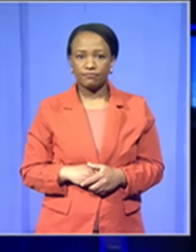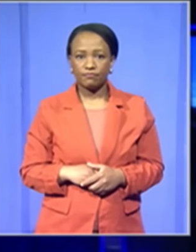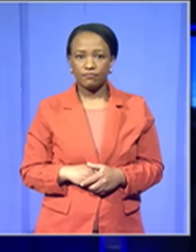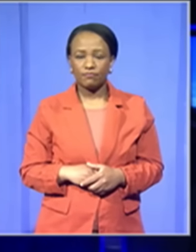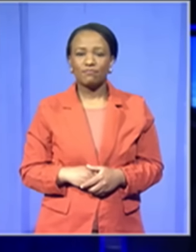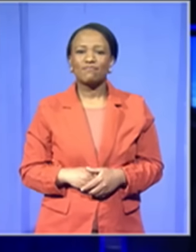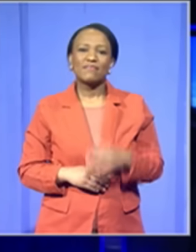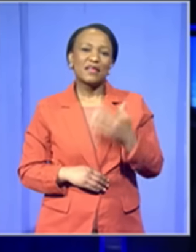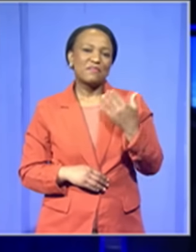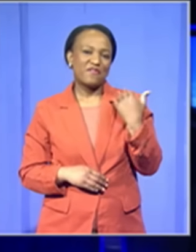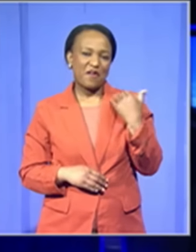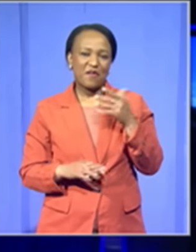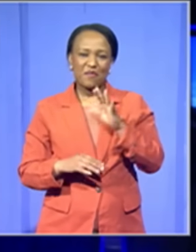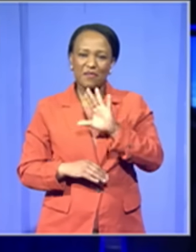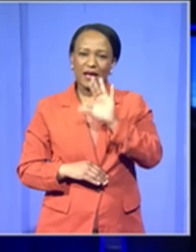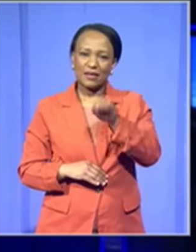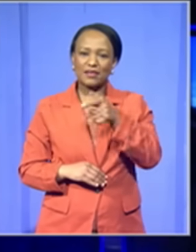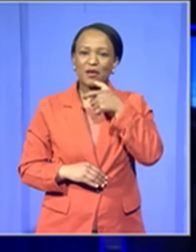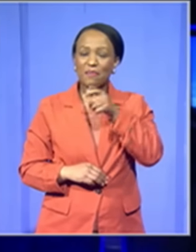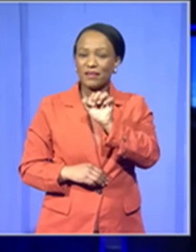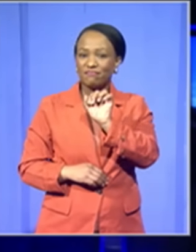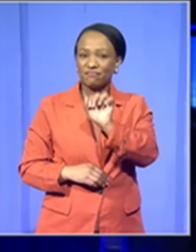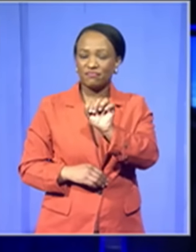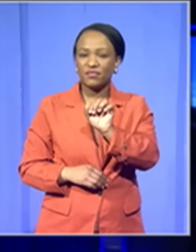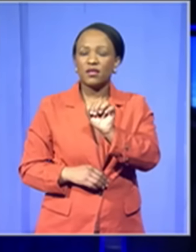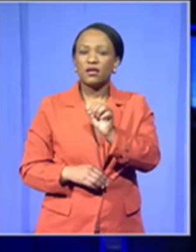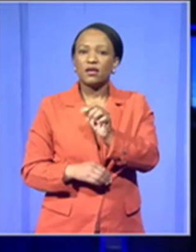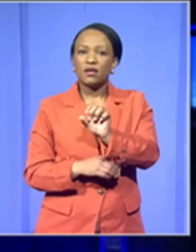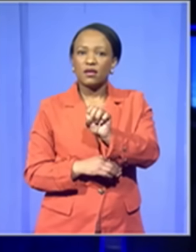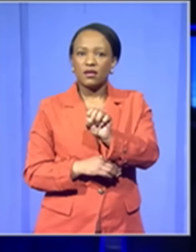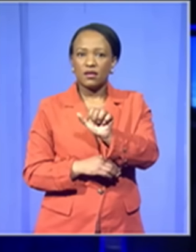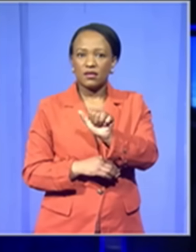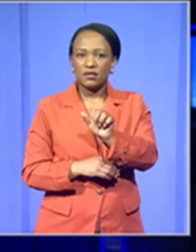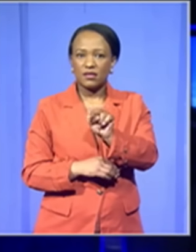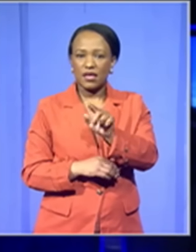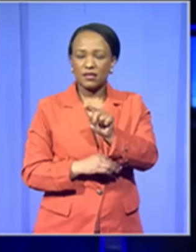Mohi pejana re kopile maikutlo a hao mabapi le Santaco mo teng e sa holang ka